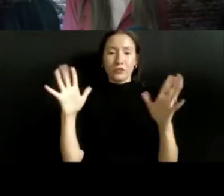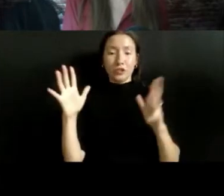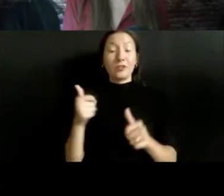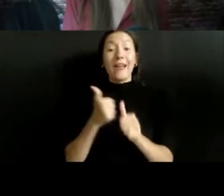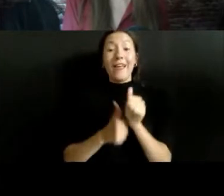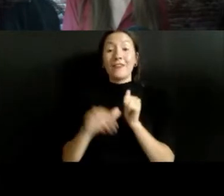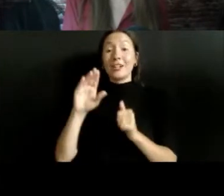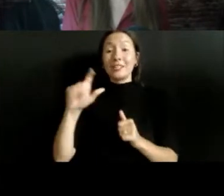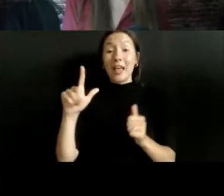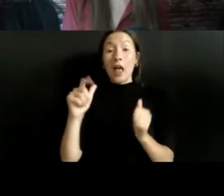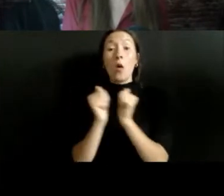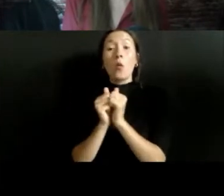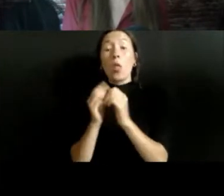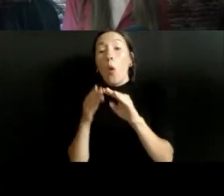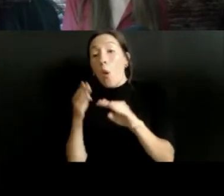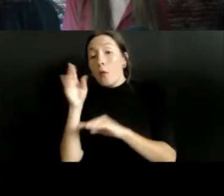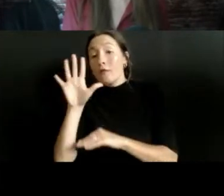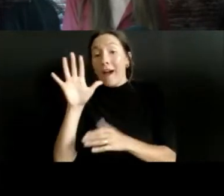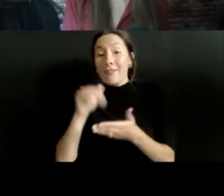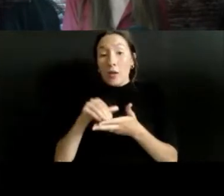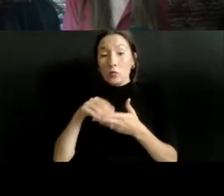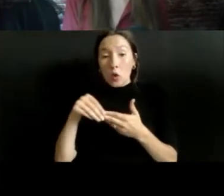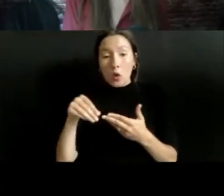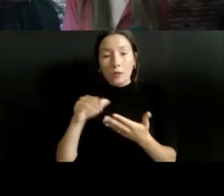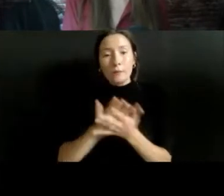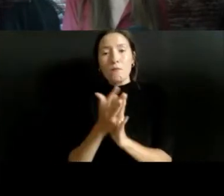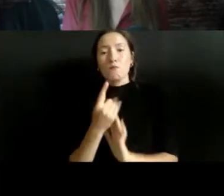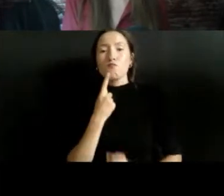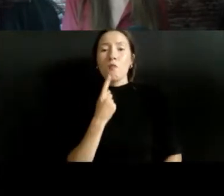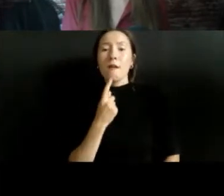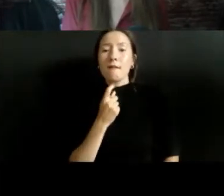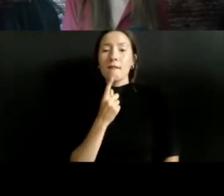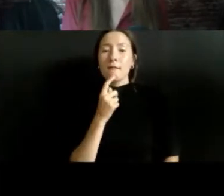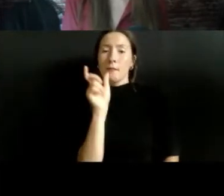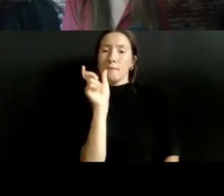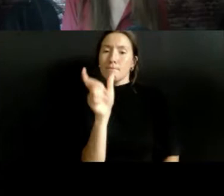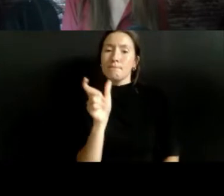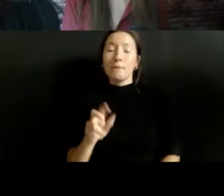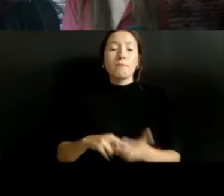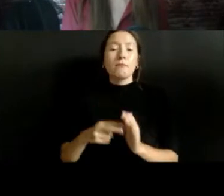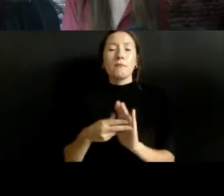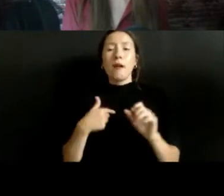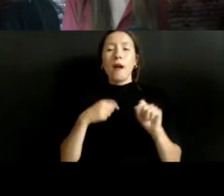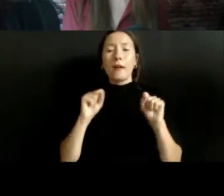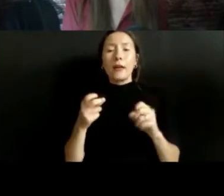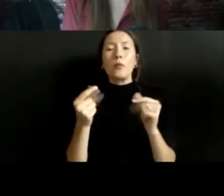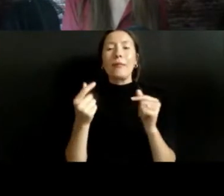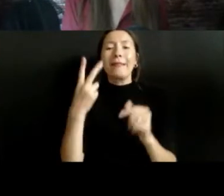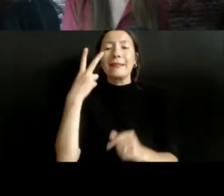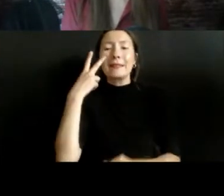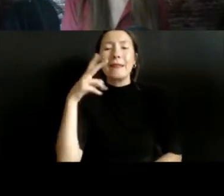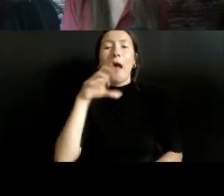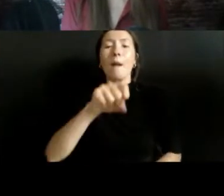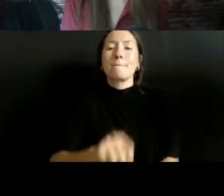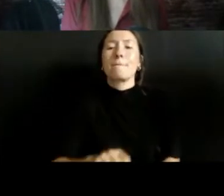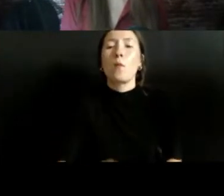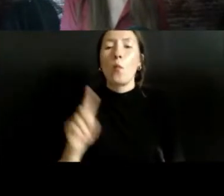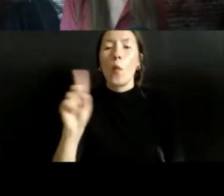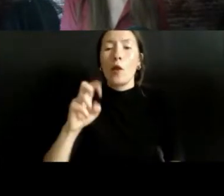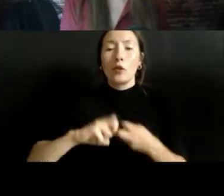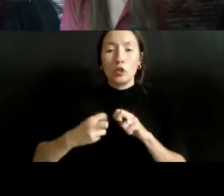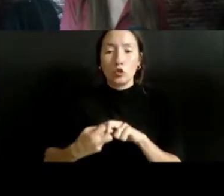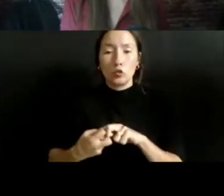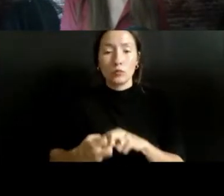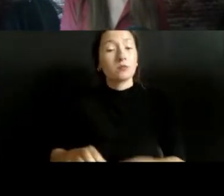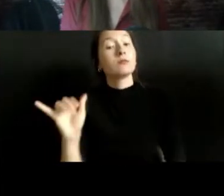over $5,000 is shaded red, so I can quickly see where the issues are. And the formatting updates